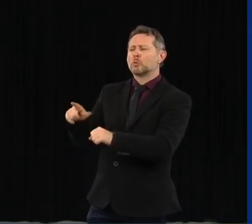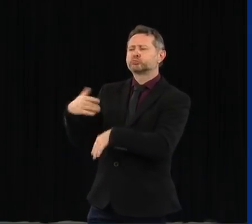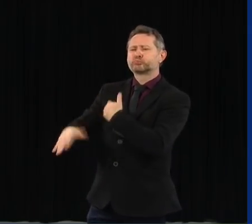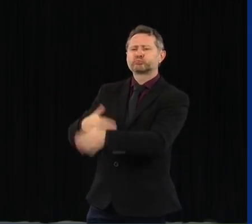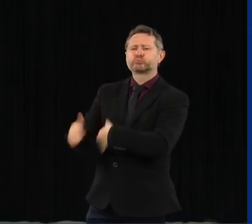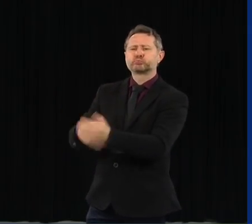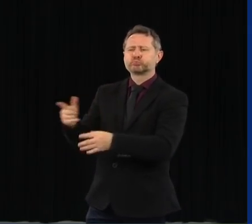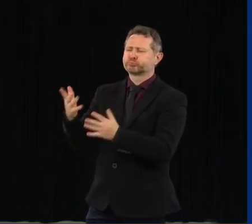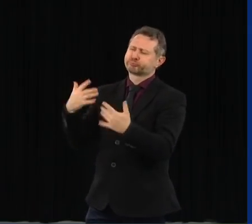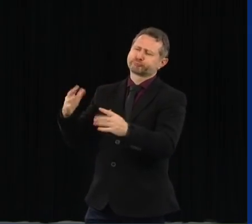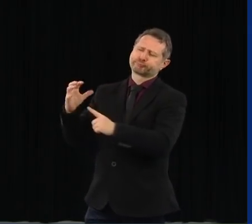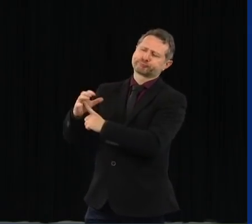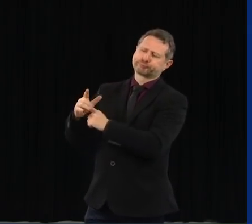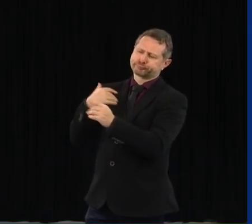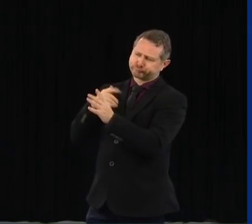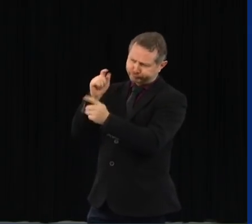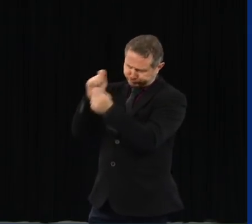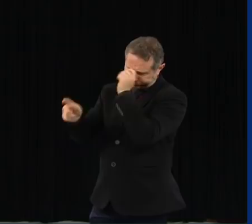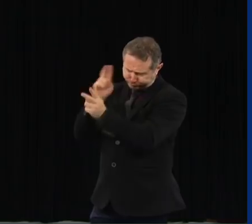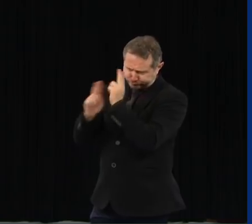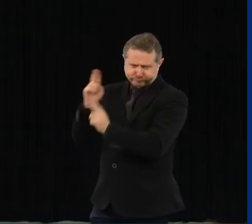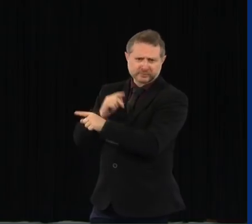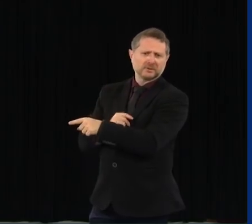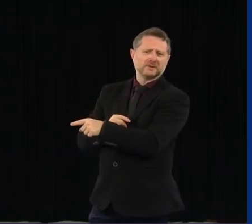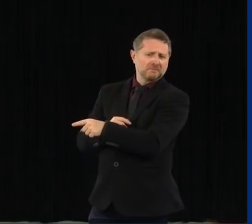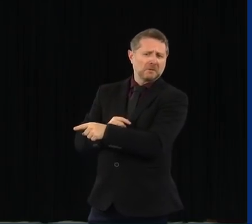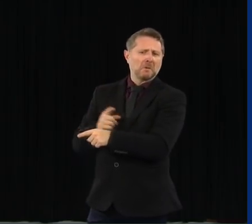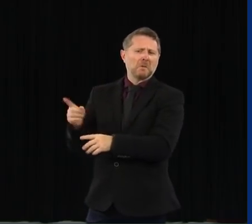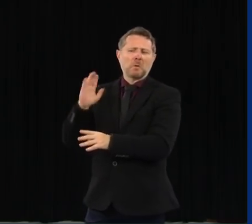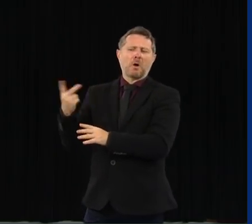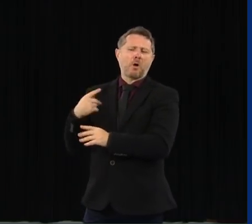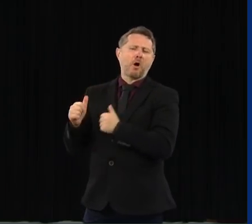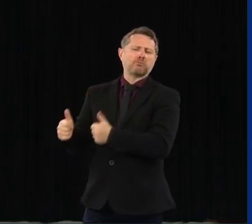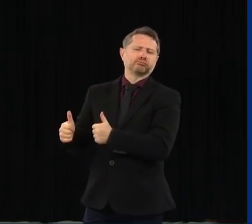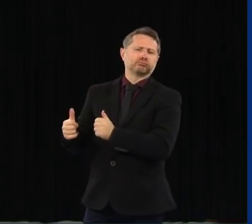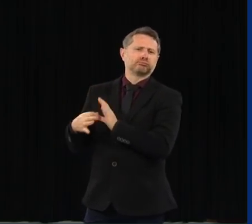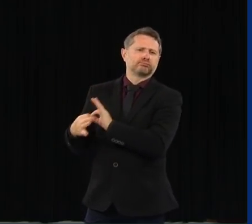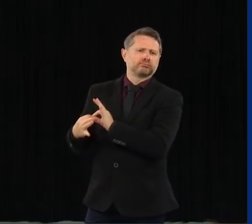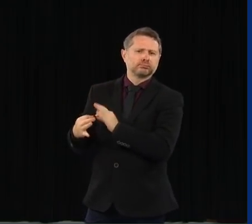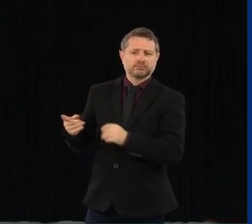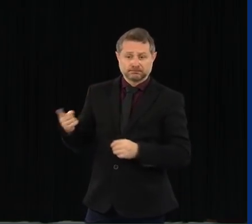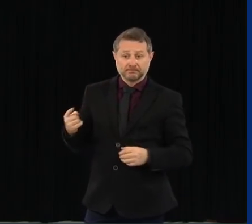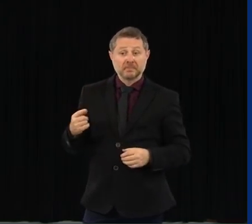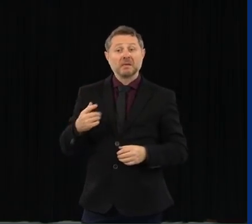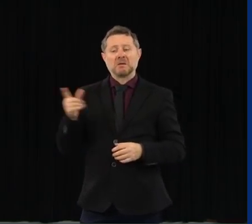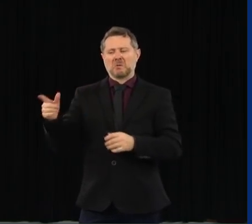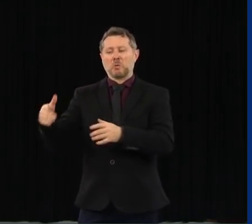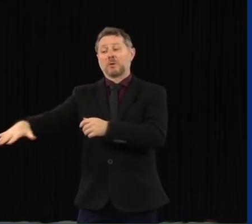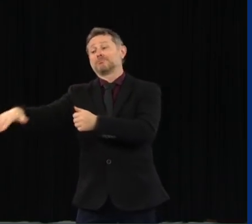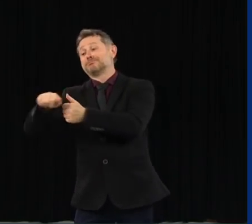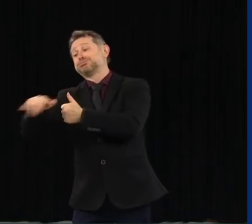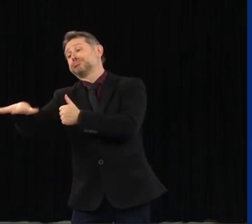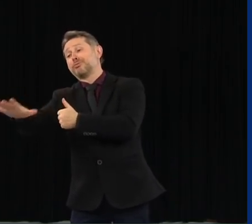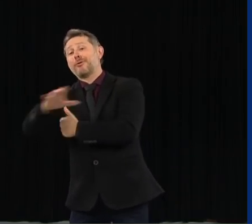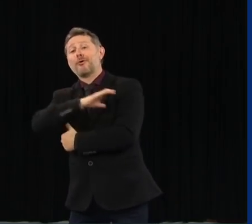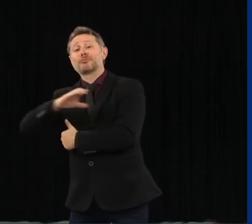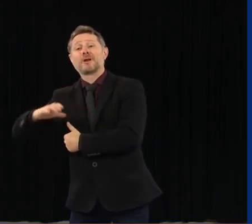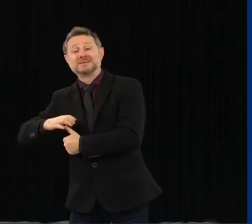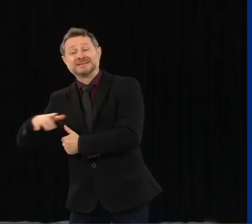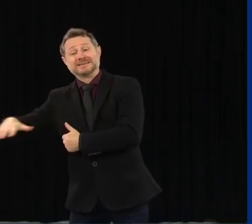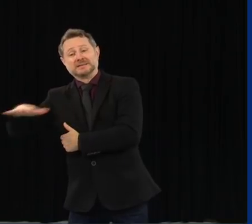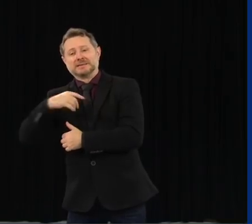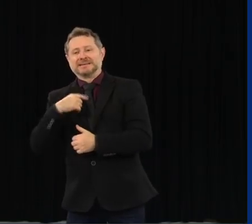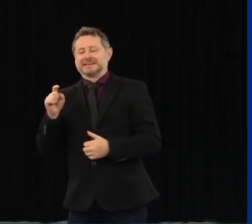in my opinion. So I'll be working with the speaker and the rest of the congressional delegation going forward, but we need federal assistance. Depending on how much